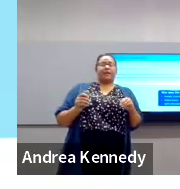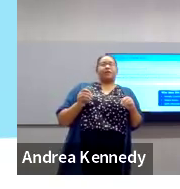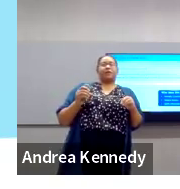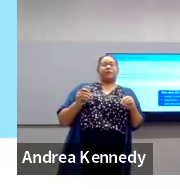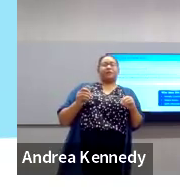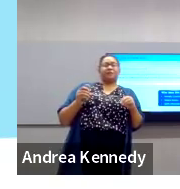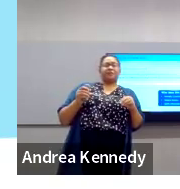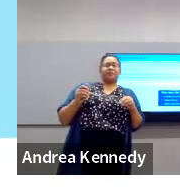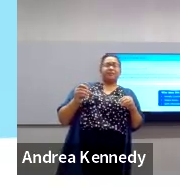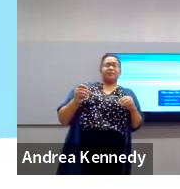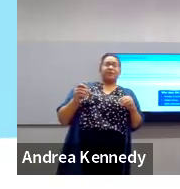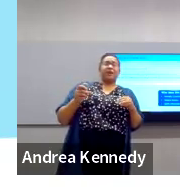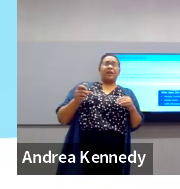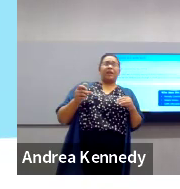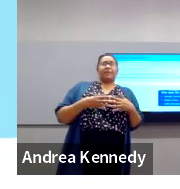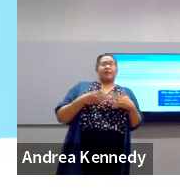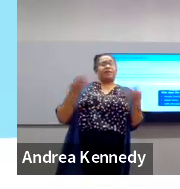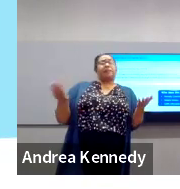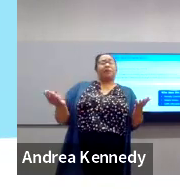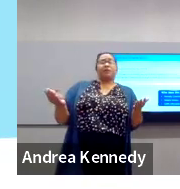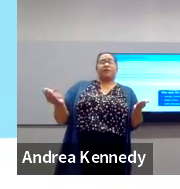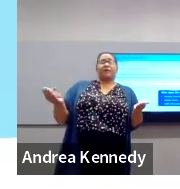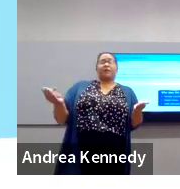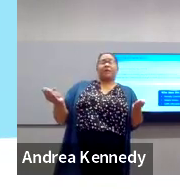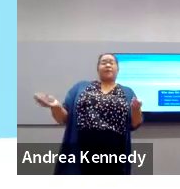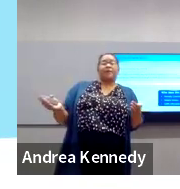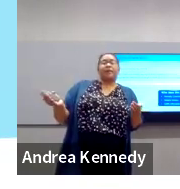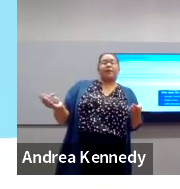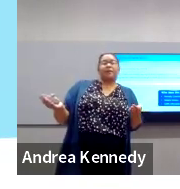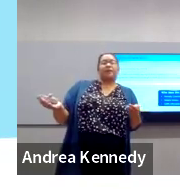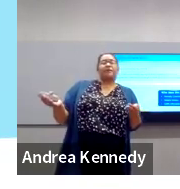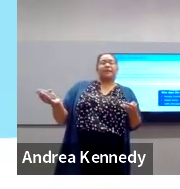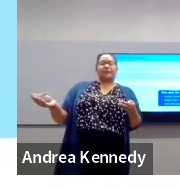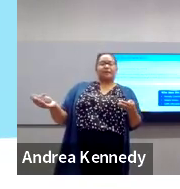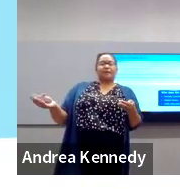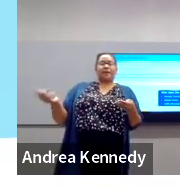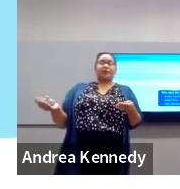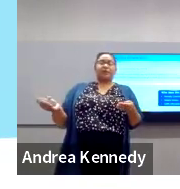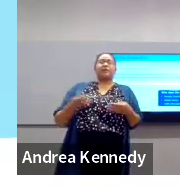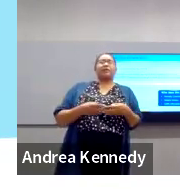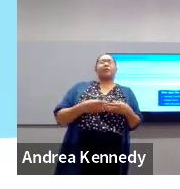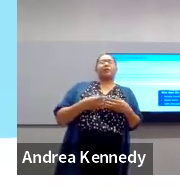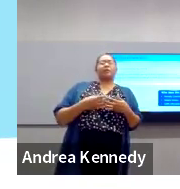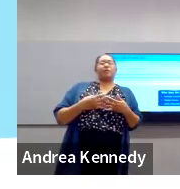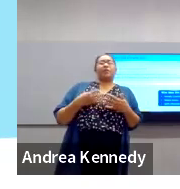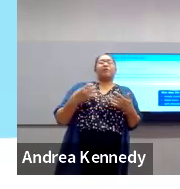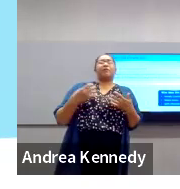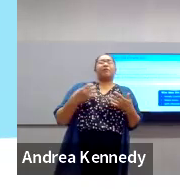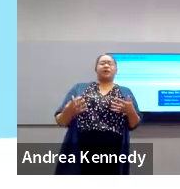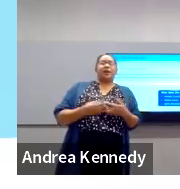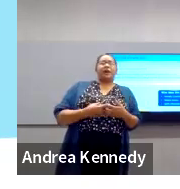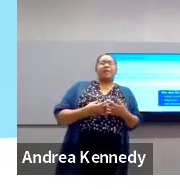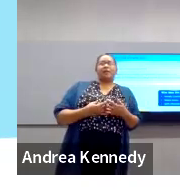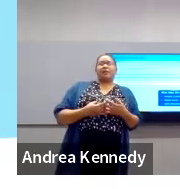process. So it is most of our apartment buildings in Mountain View, so 3 or